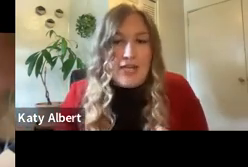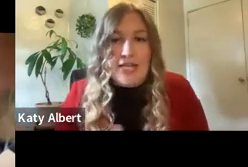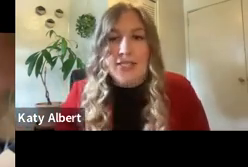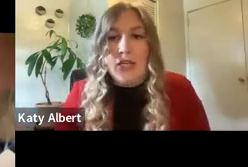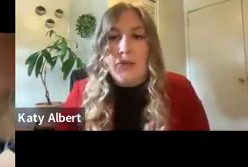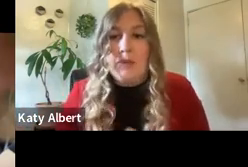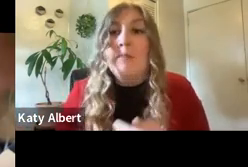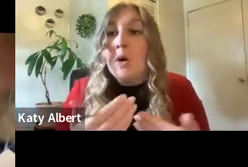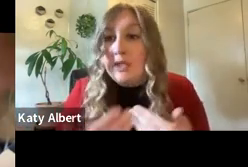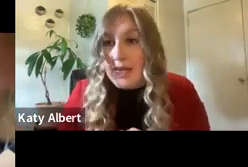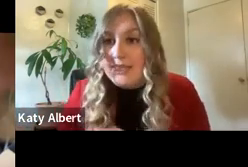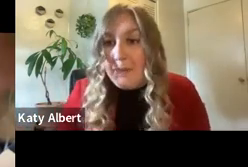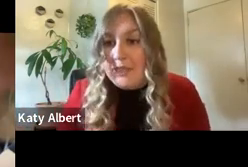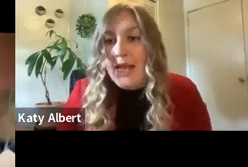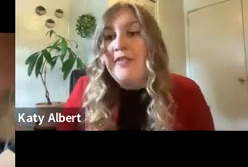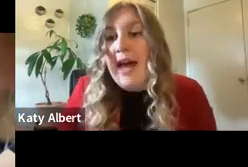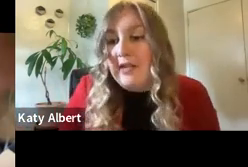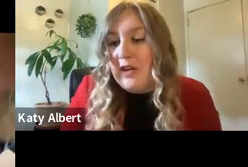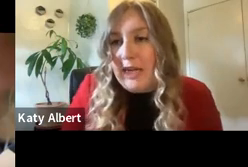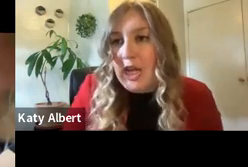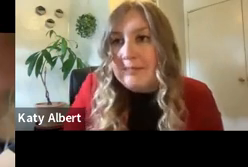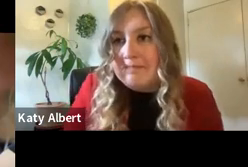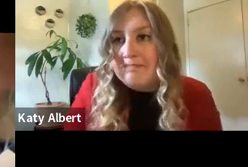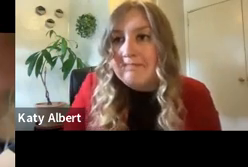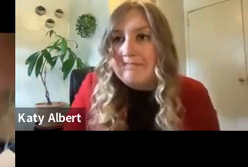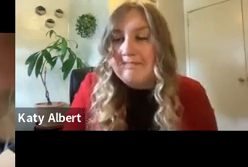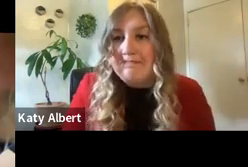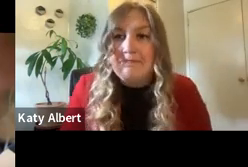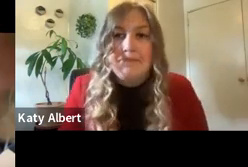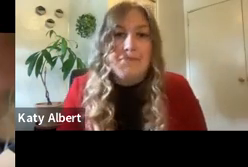your audience going to be most accepting of that information?